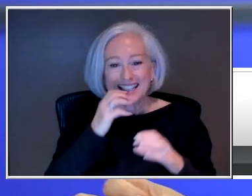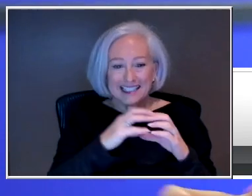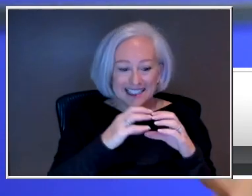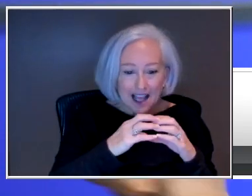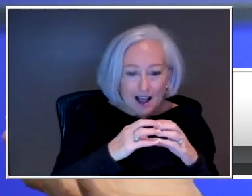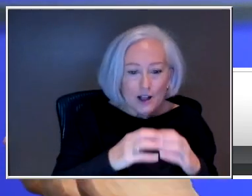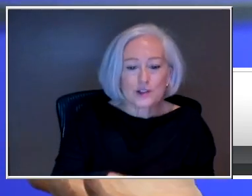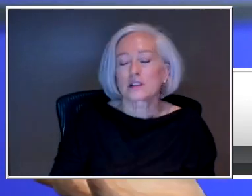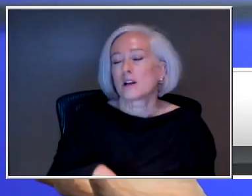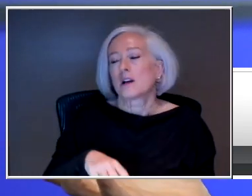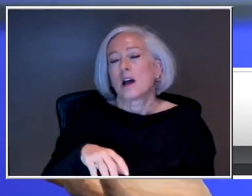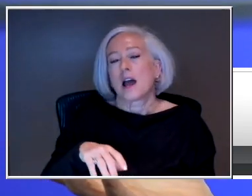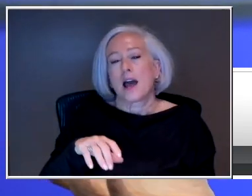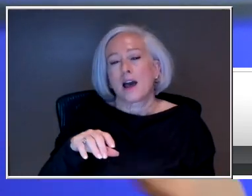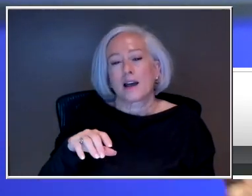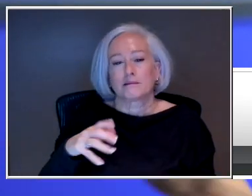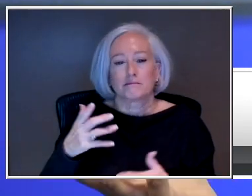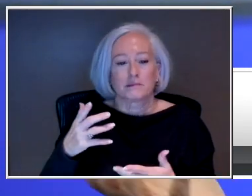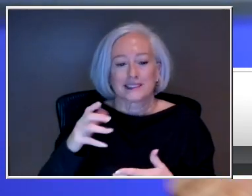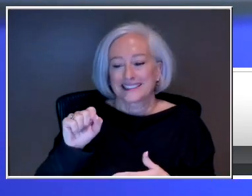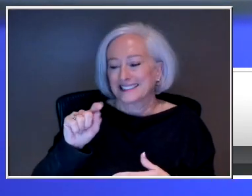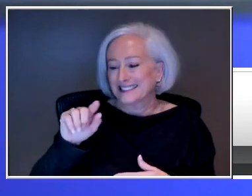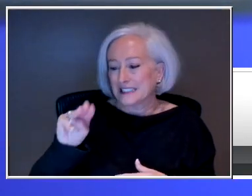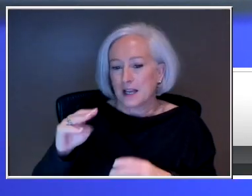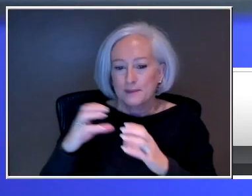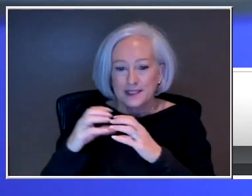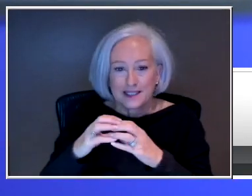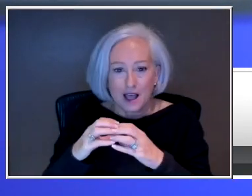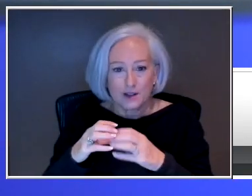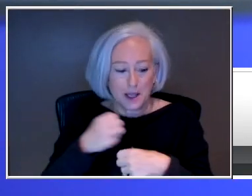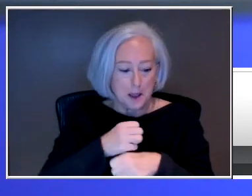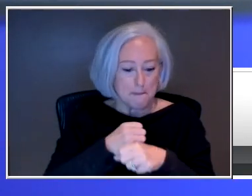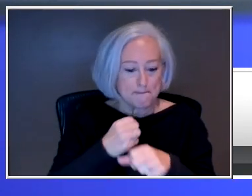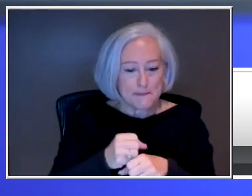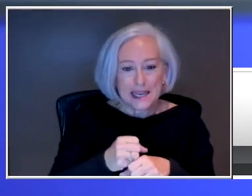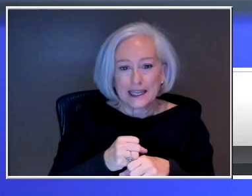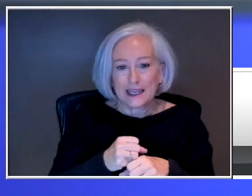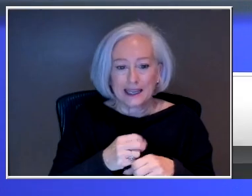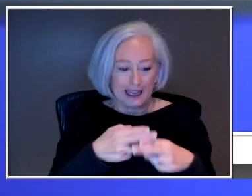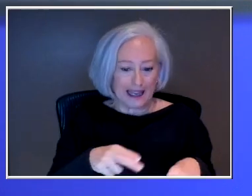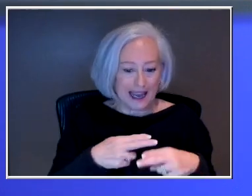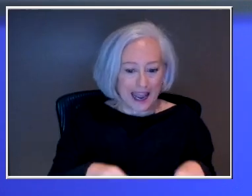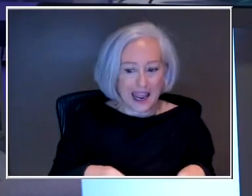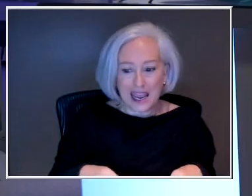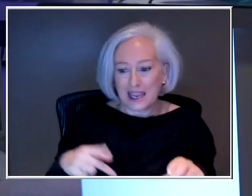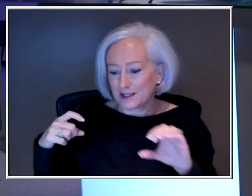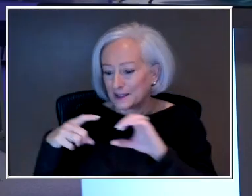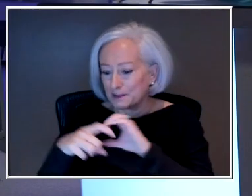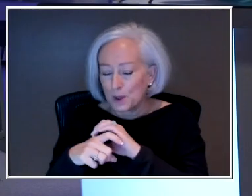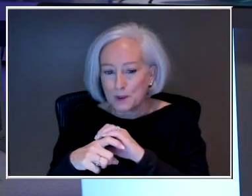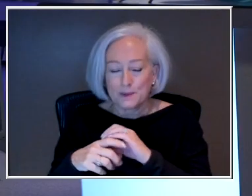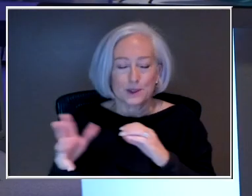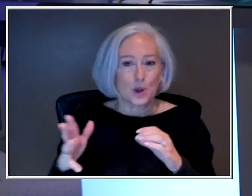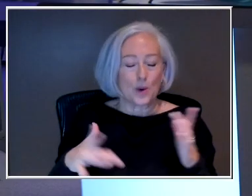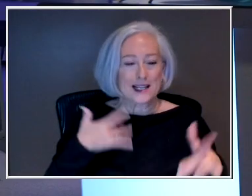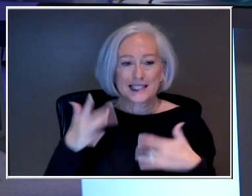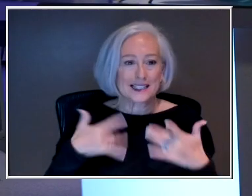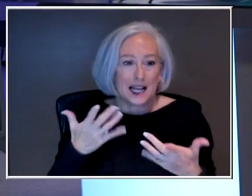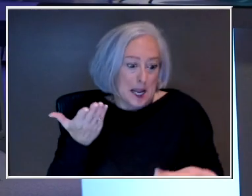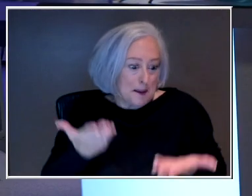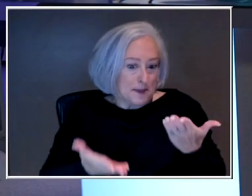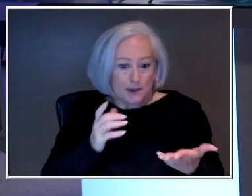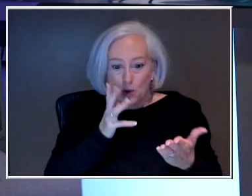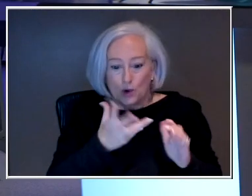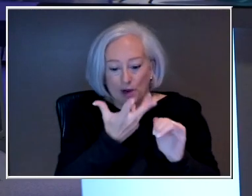so, maybe in the future we're not even going to have to do this retrieval process. So very exciting. Very exciting. And for you to be kind of right here in the